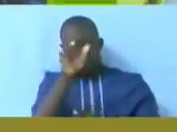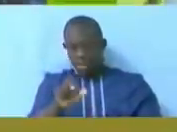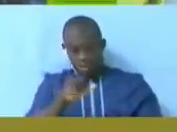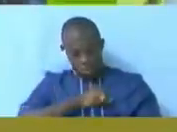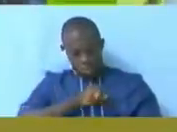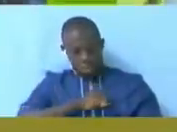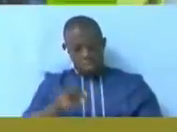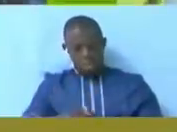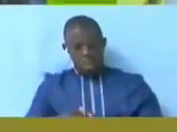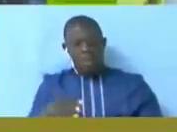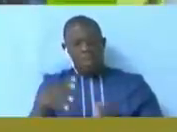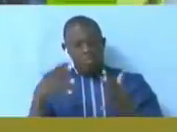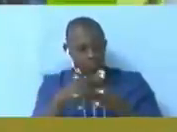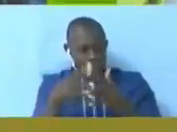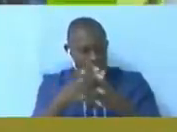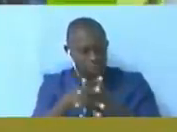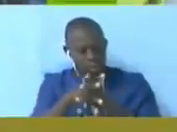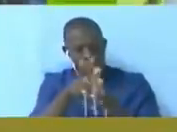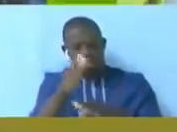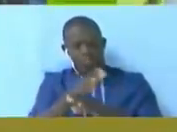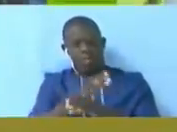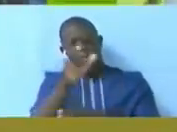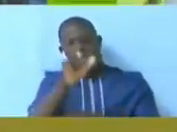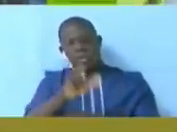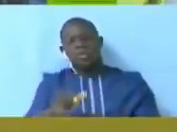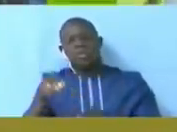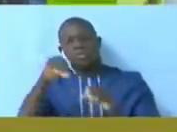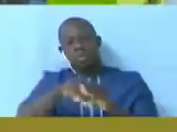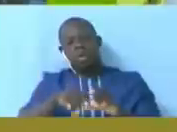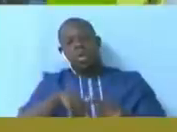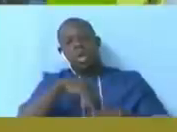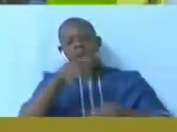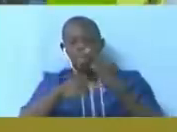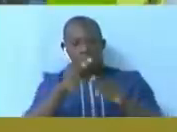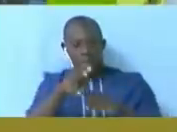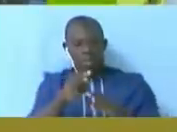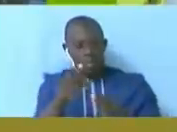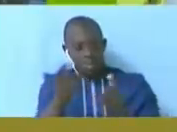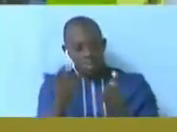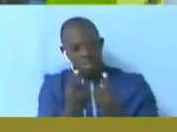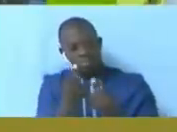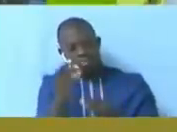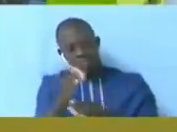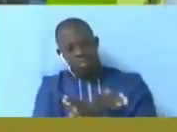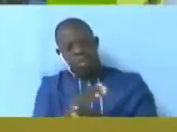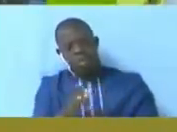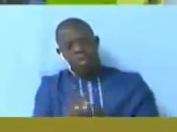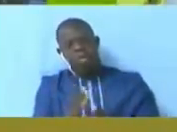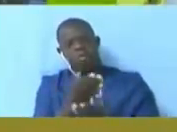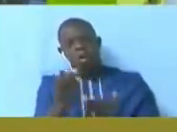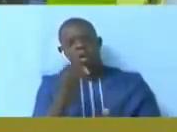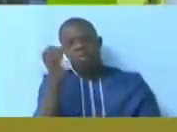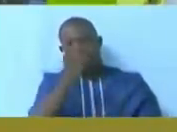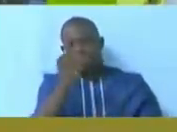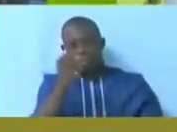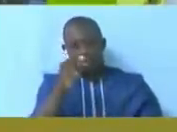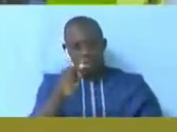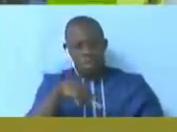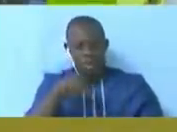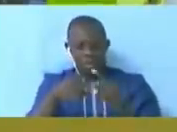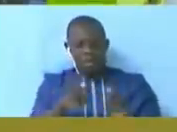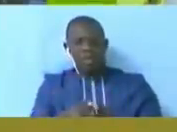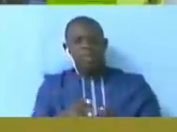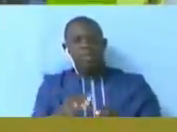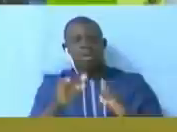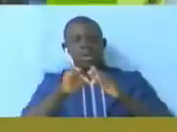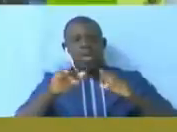Abola atina yenatanyo ko ni yala mandi kata dundi ko. In that allegation. Wo tumiro nyendo. Because this was an isolated